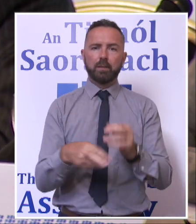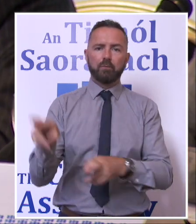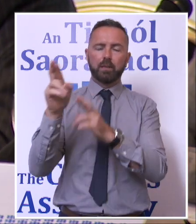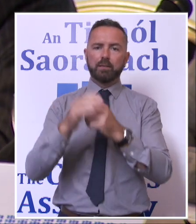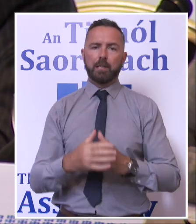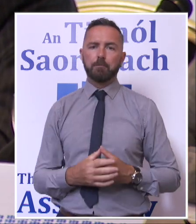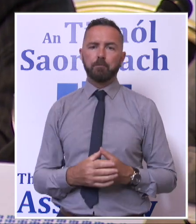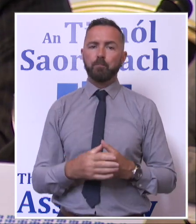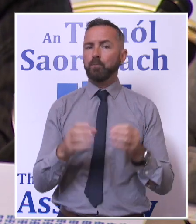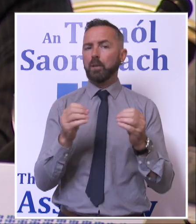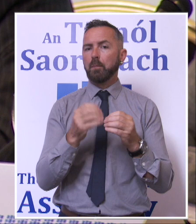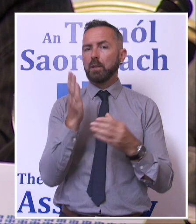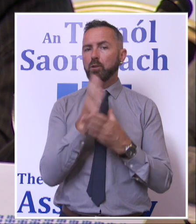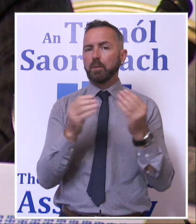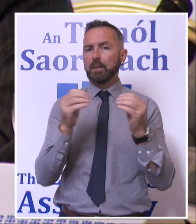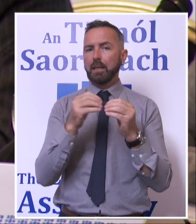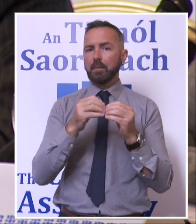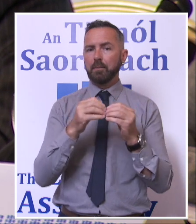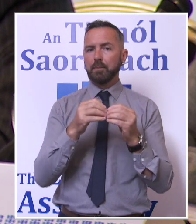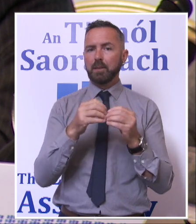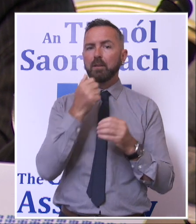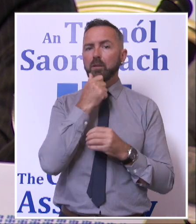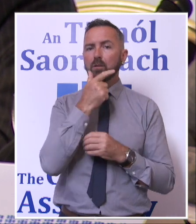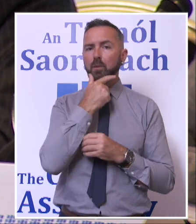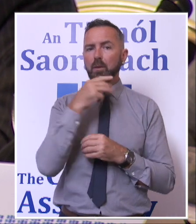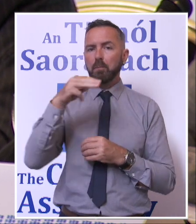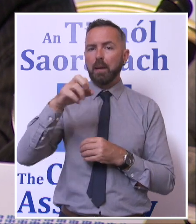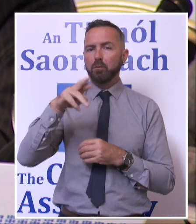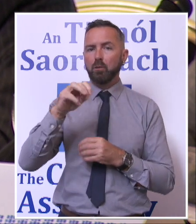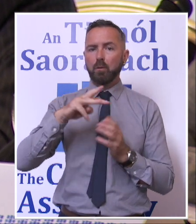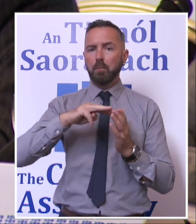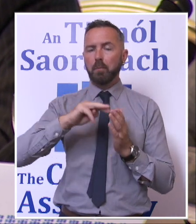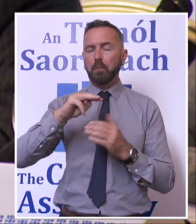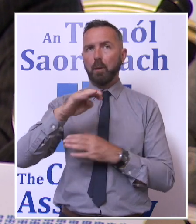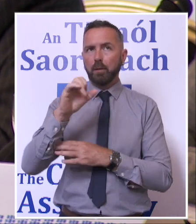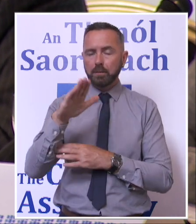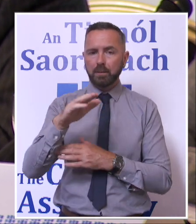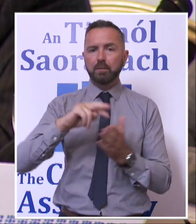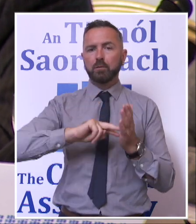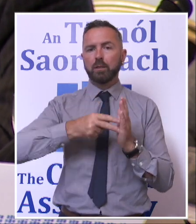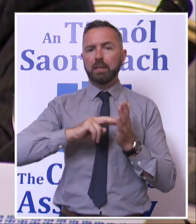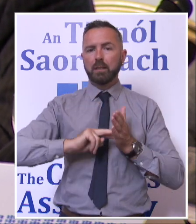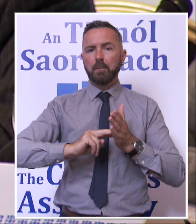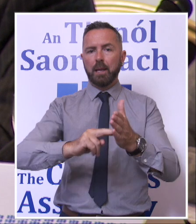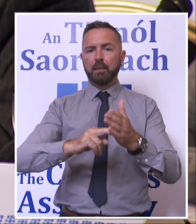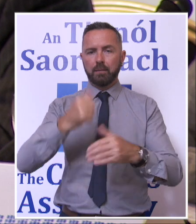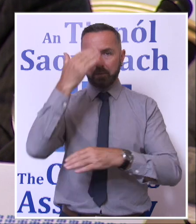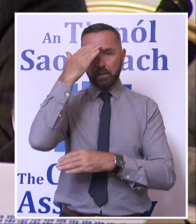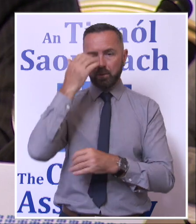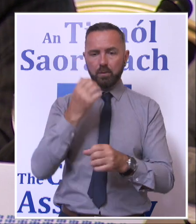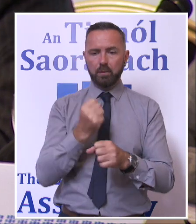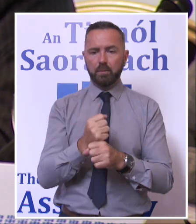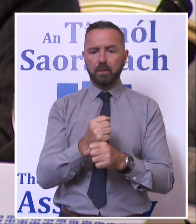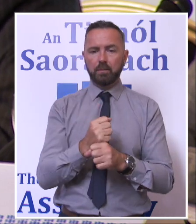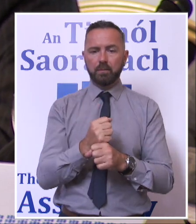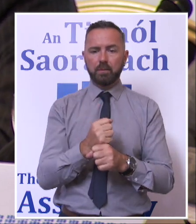mentioned something called the Dublin Metropolitan Area Strategic Plan, the MASP. I'm conscious that, Brid and I, we